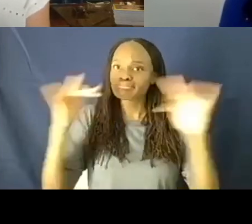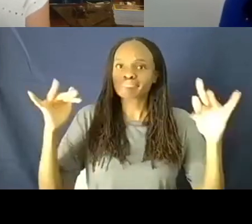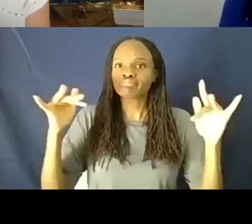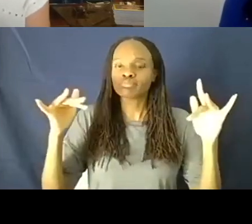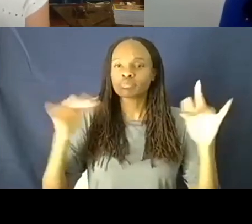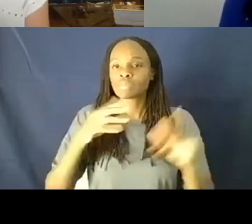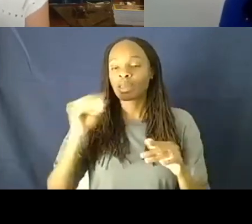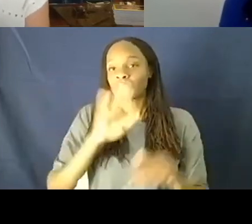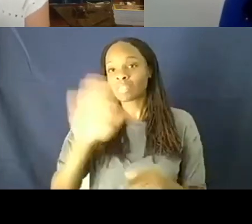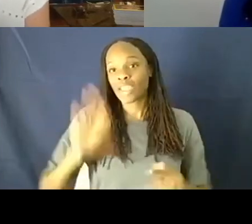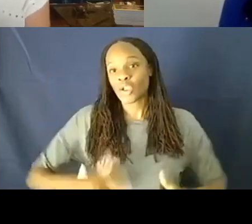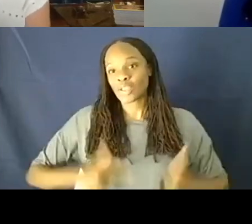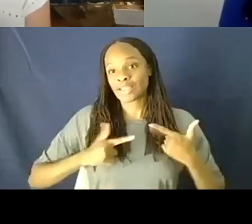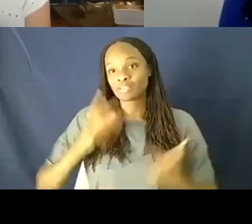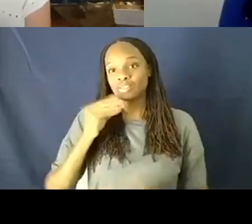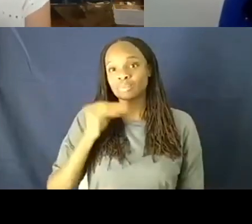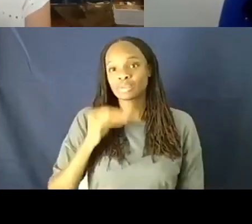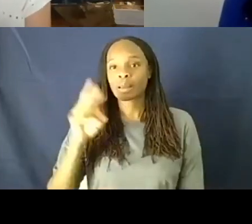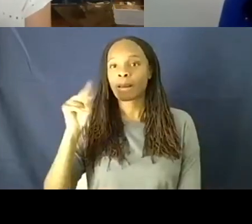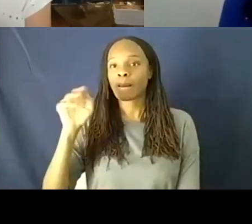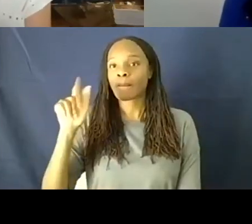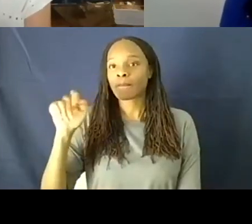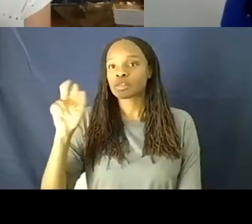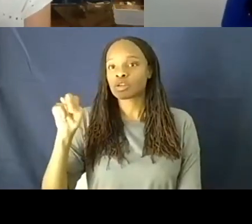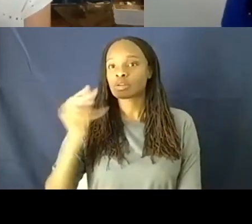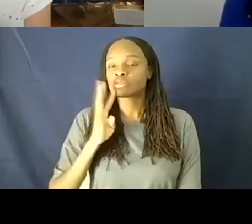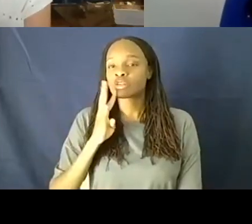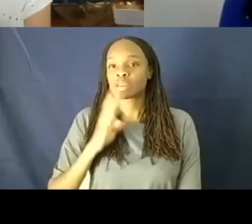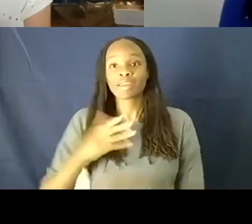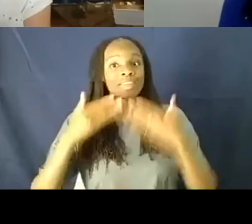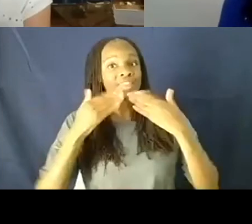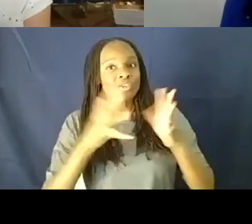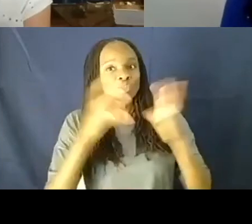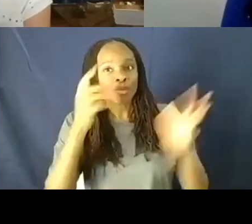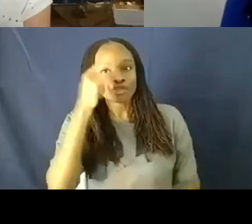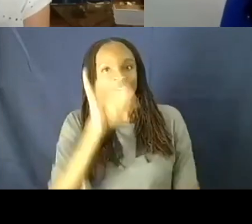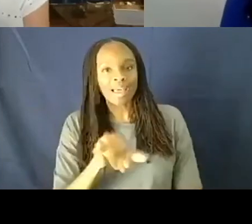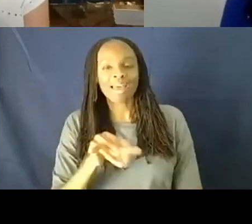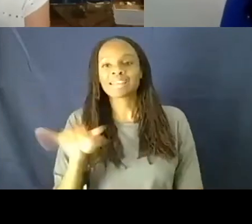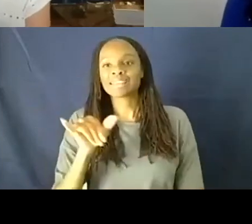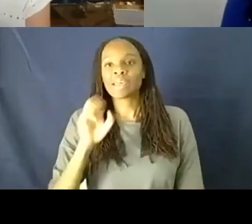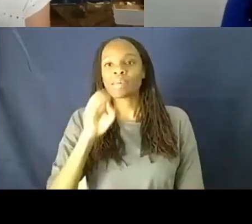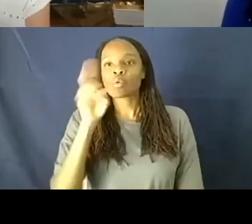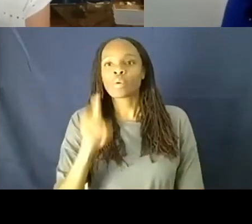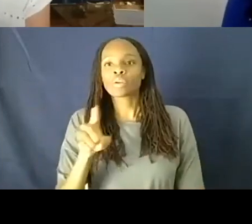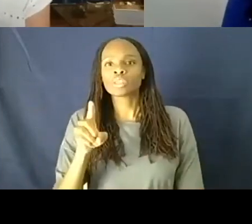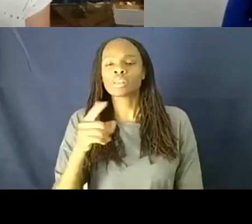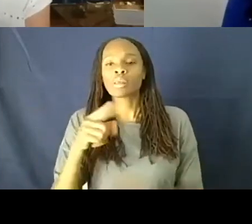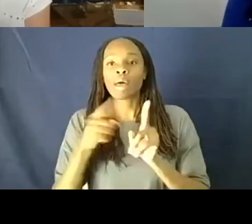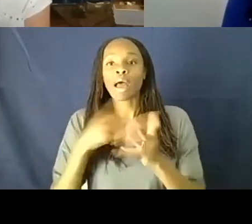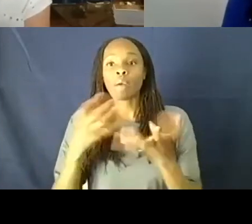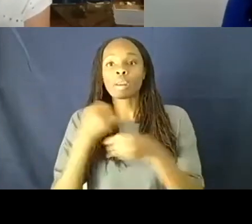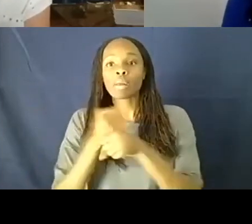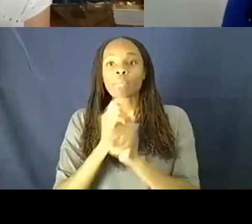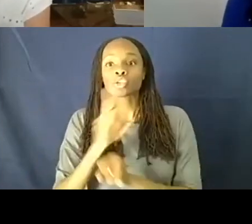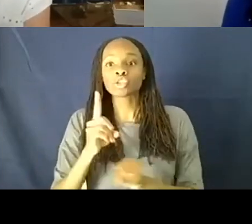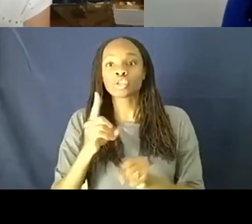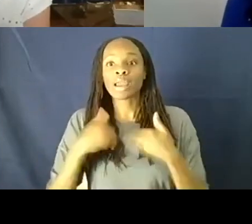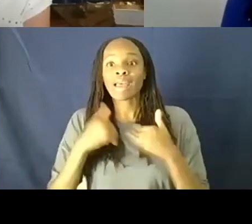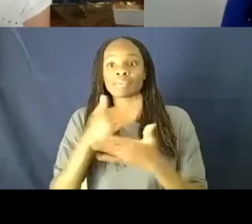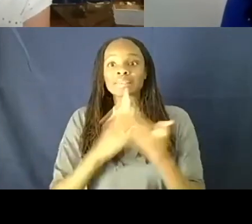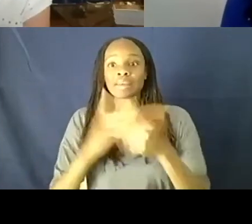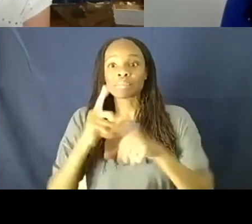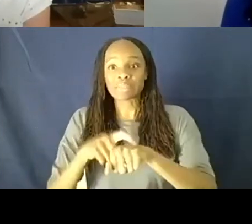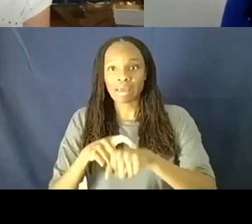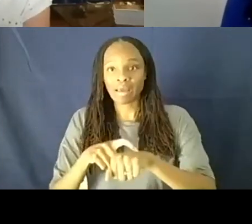experiences. Thank you so much for that. Jaime, same question, because I also want to make sure we have some time for these great questions